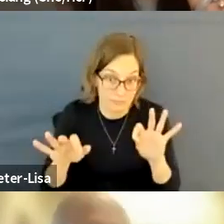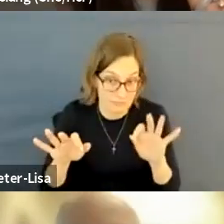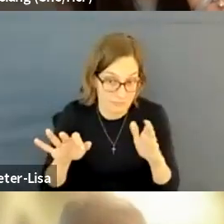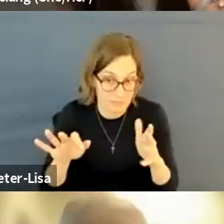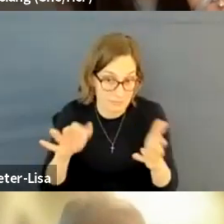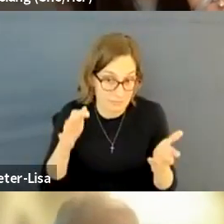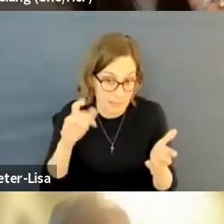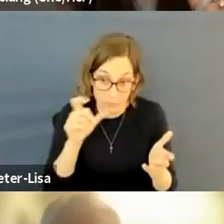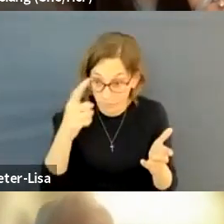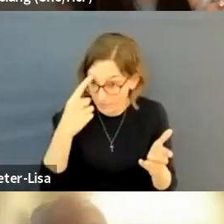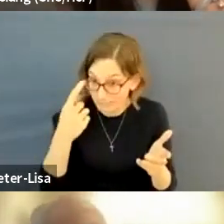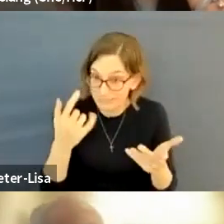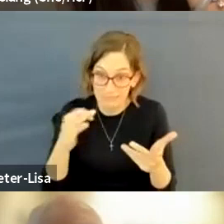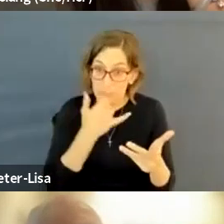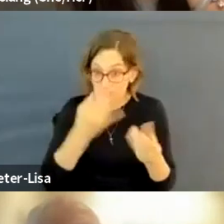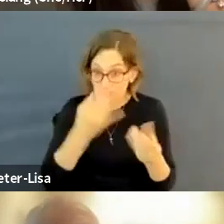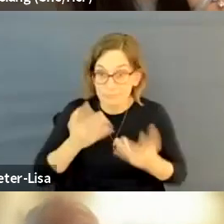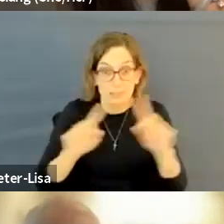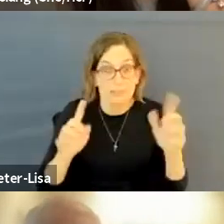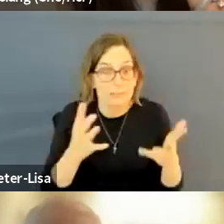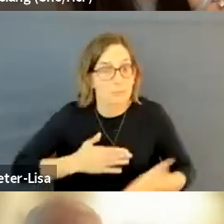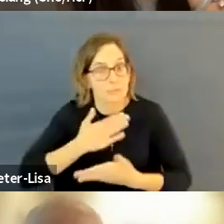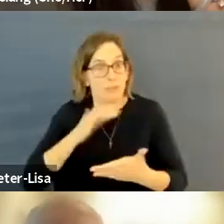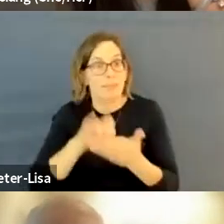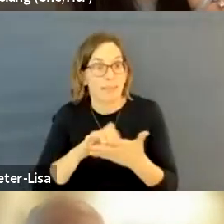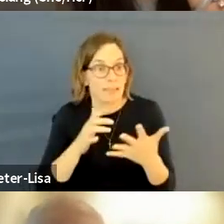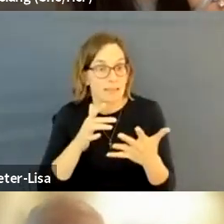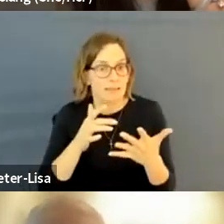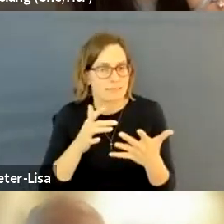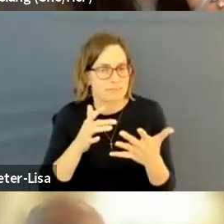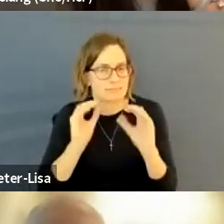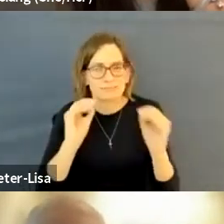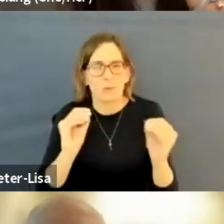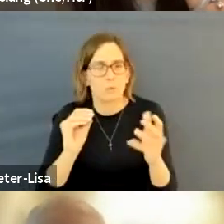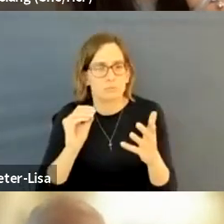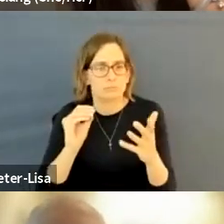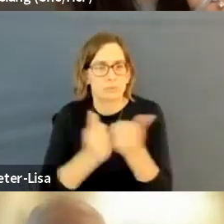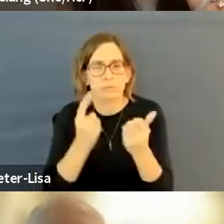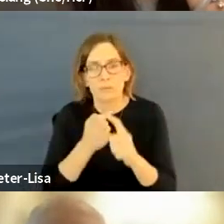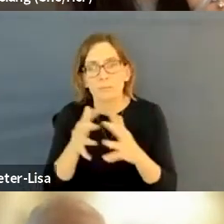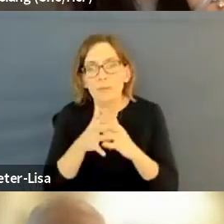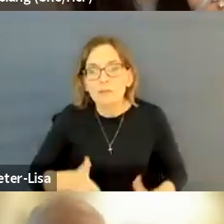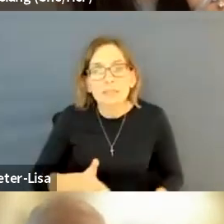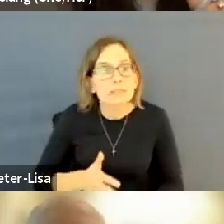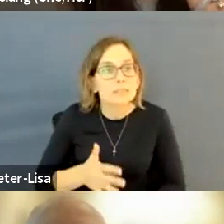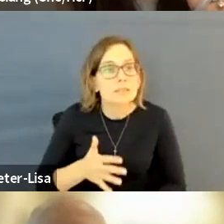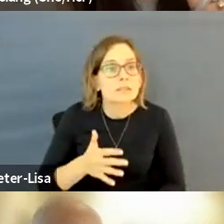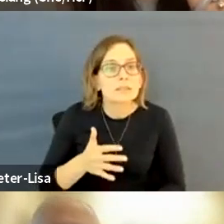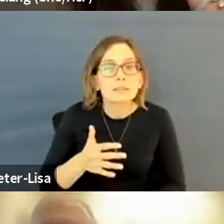the appreciation is there from Americans, which is sad. Gyung-ah?